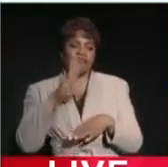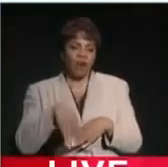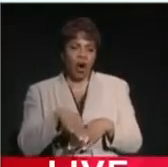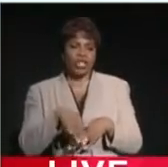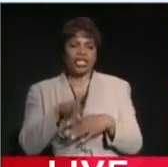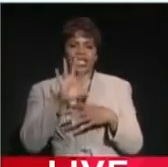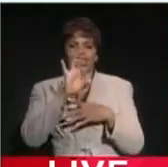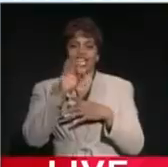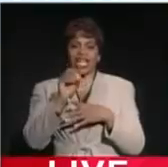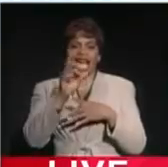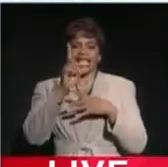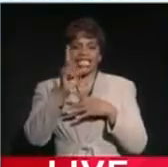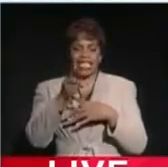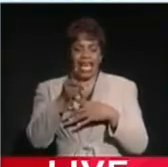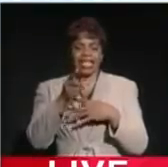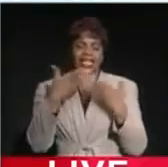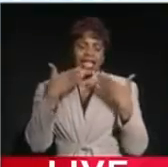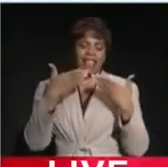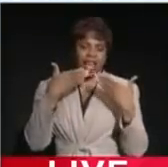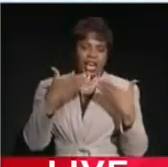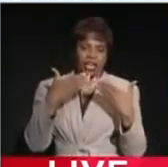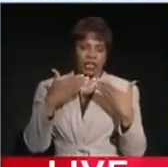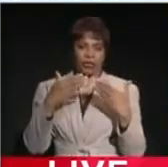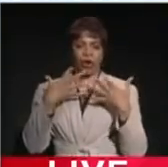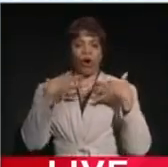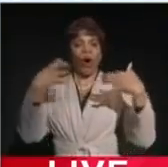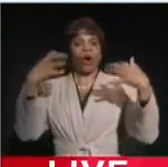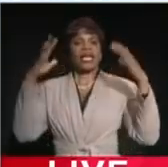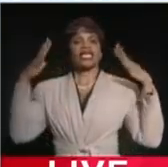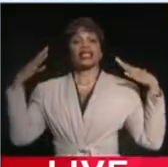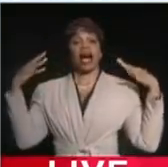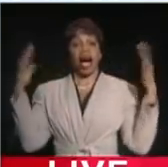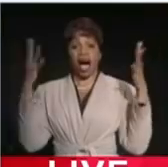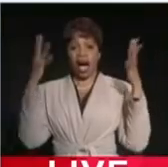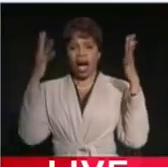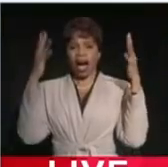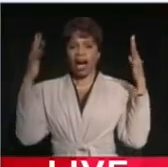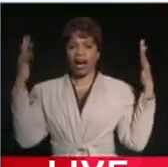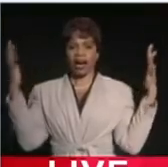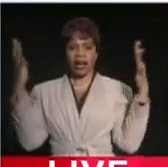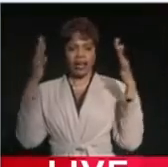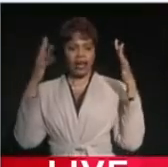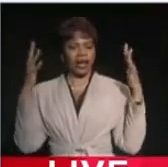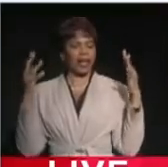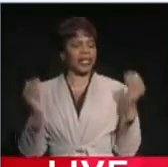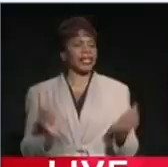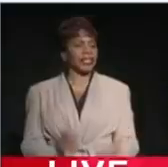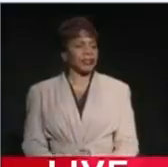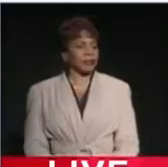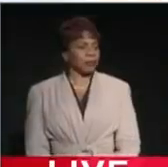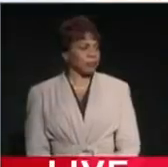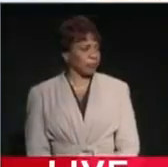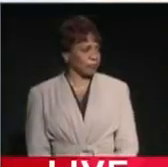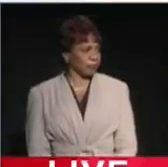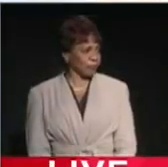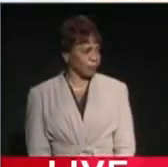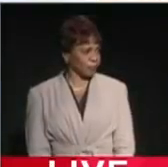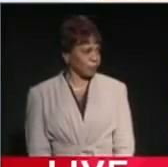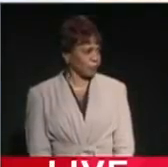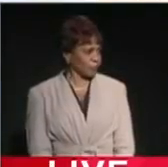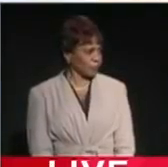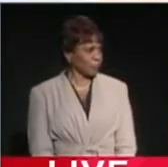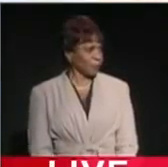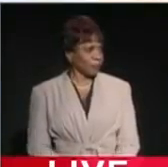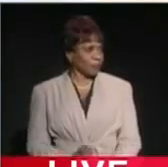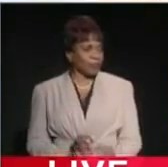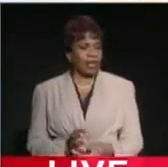does conclude your 90 seconds. Thank you both for a very spirited debate. I would like to thank my fellow panelists for being